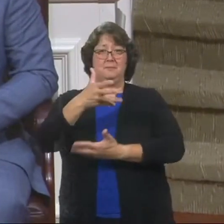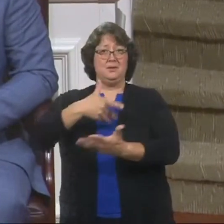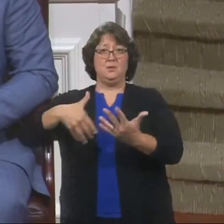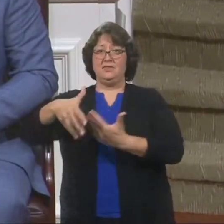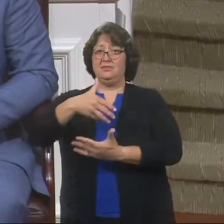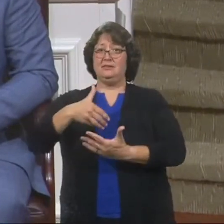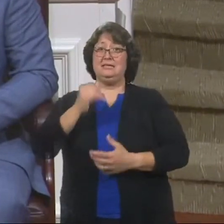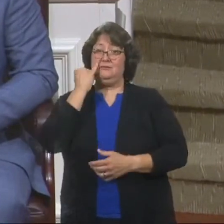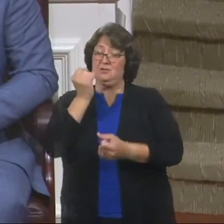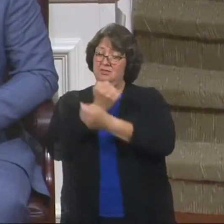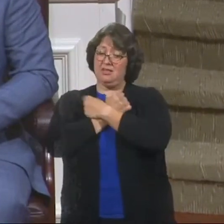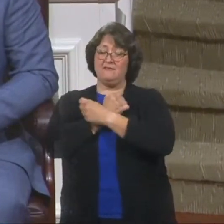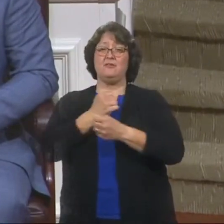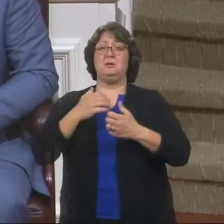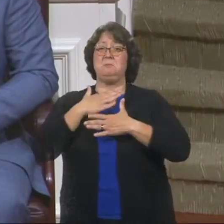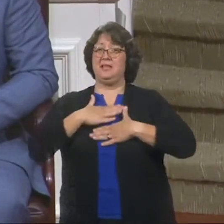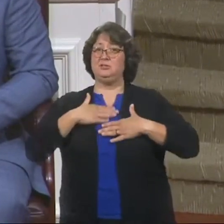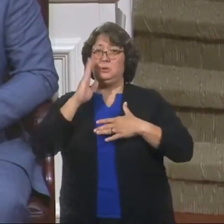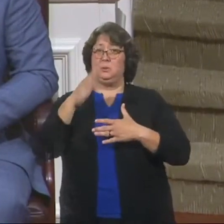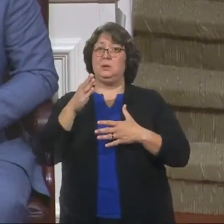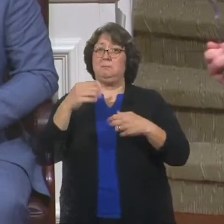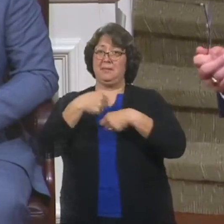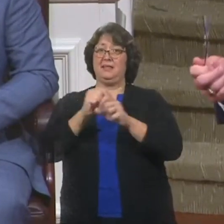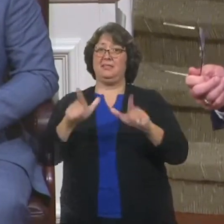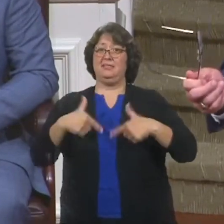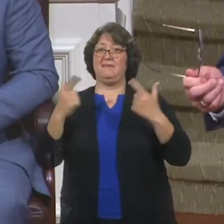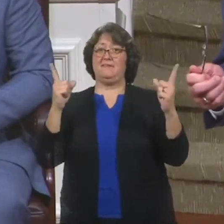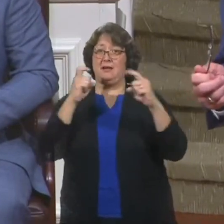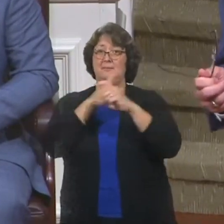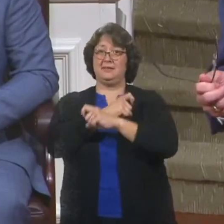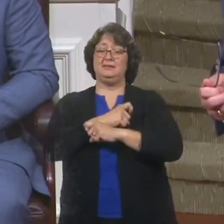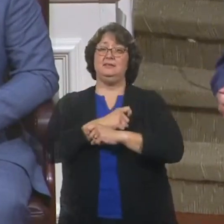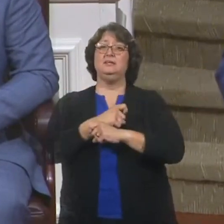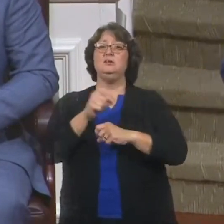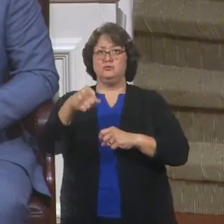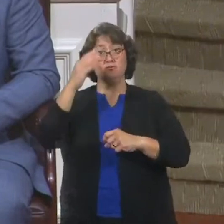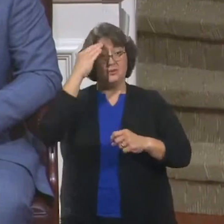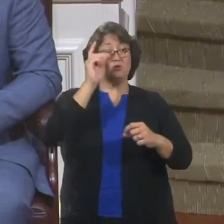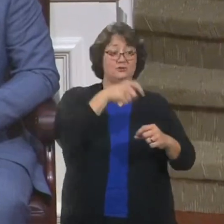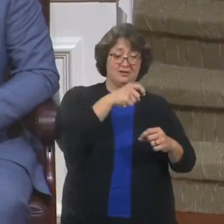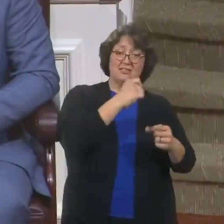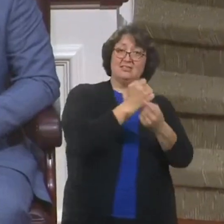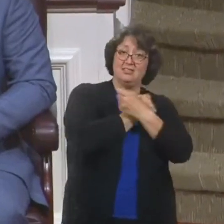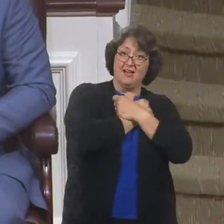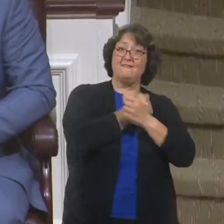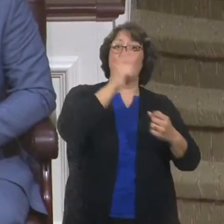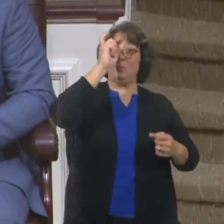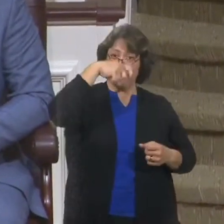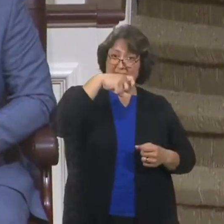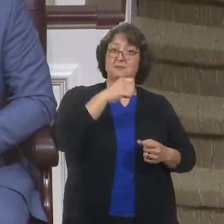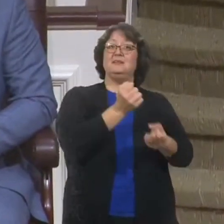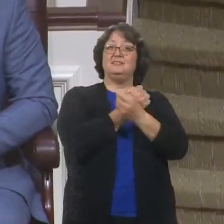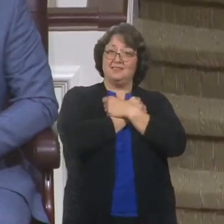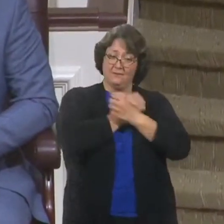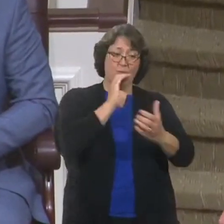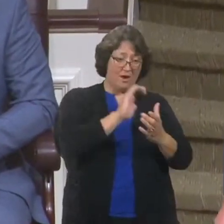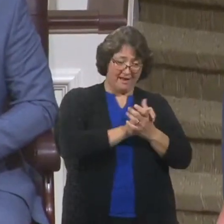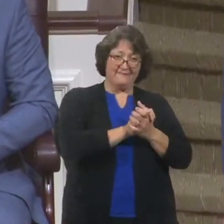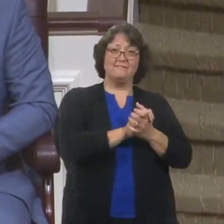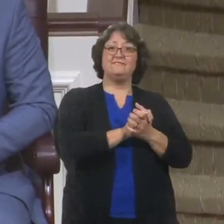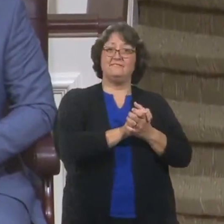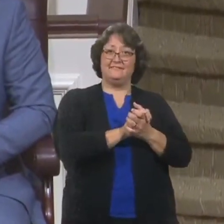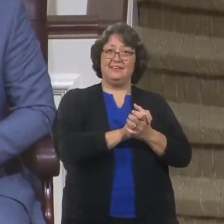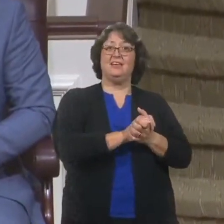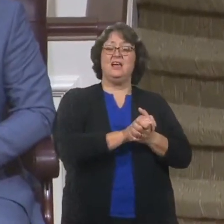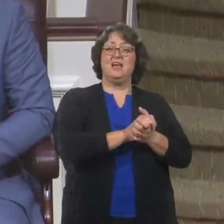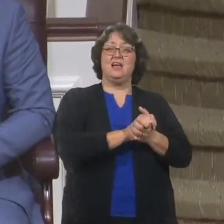loveth pleasure, boy, it'll complicate some things. So we know some things to love. We know we're supposed to love wisdom. We're supposed to love our wife.